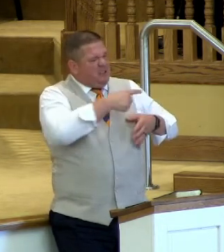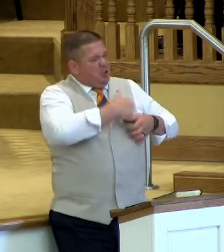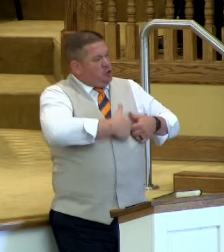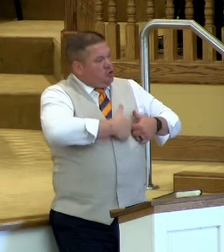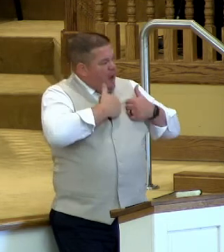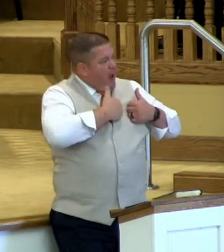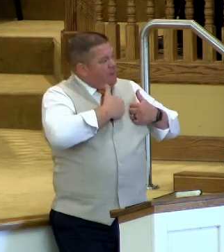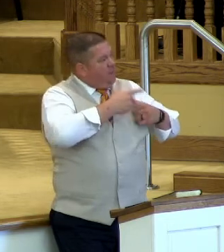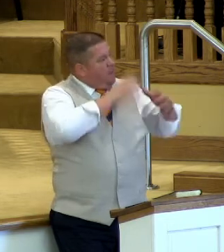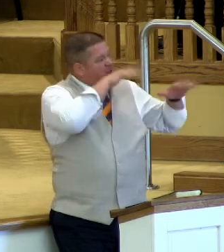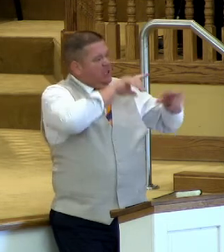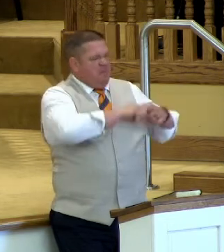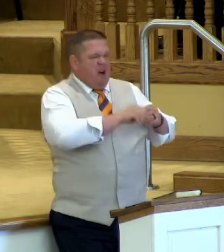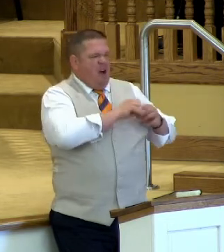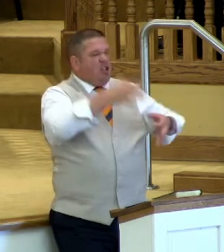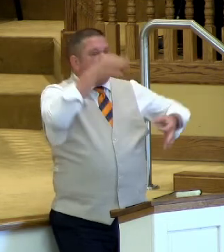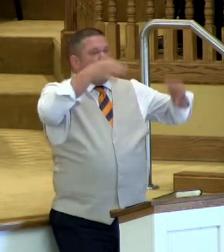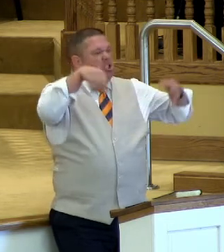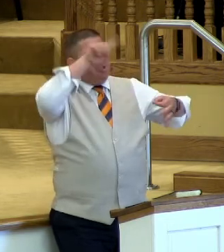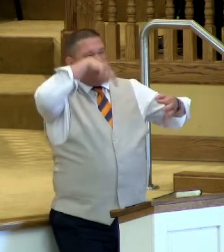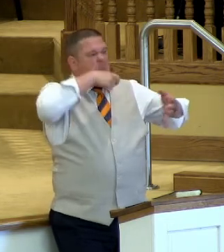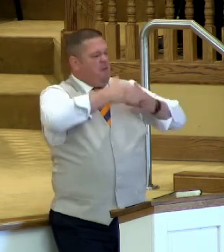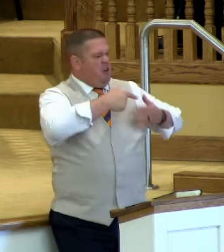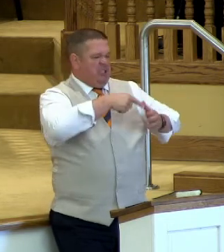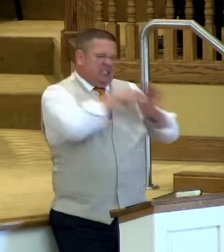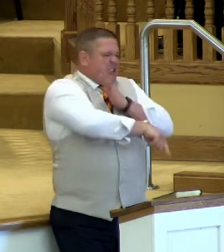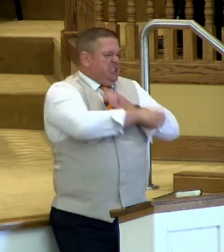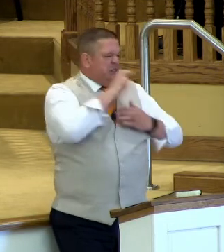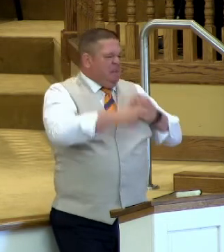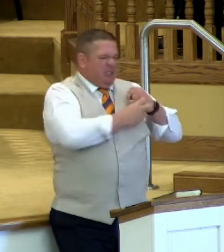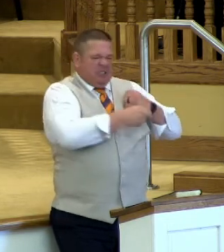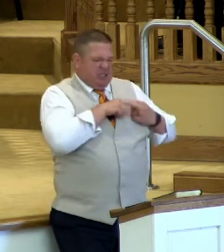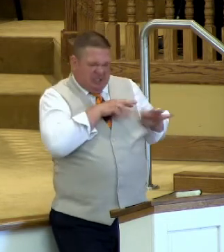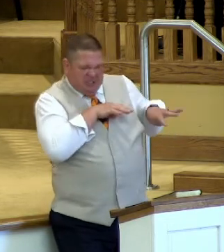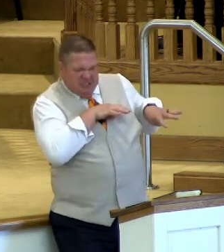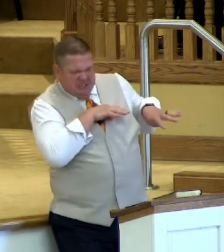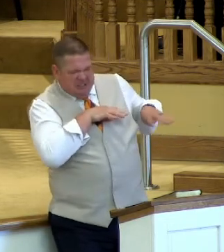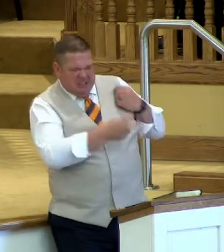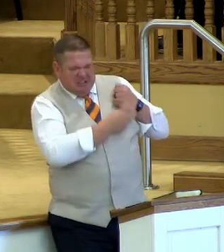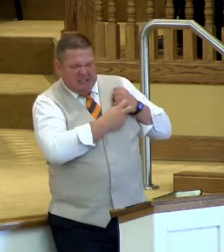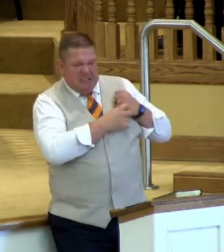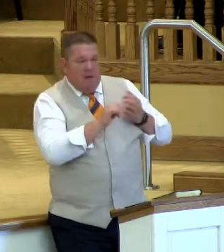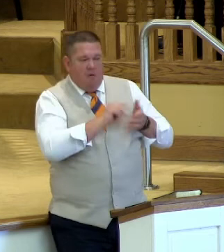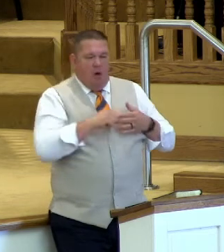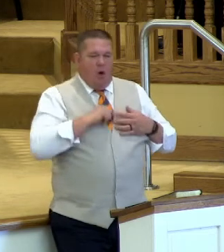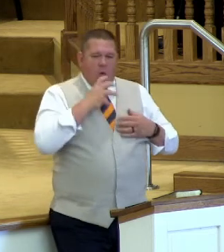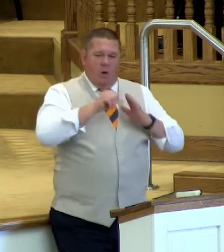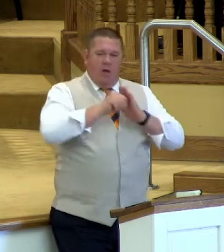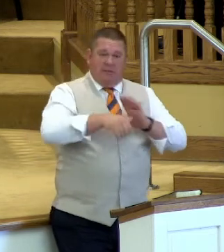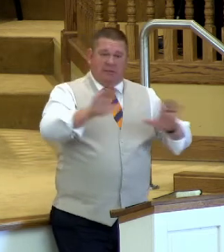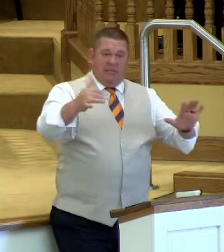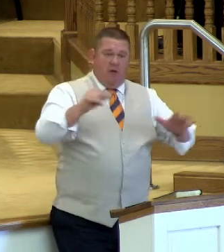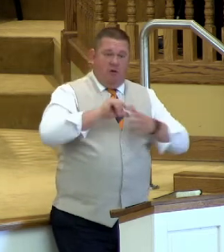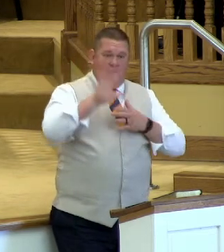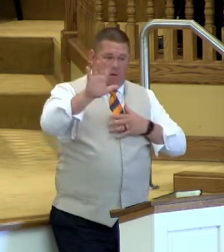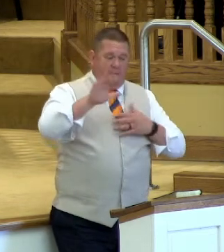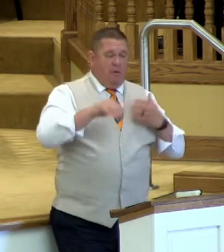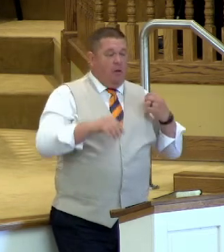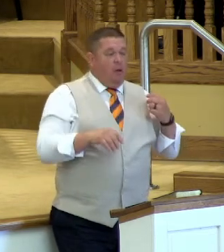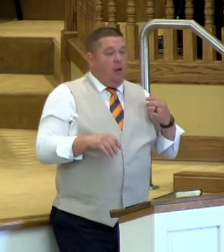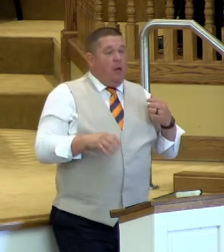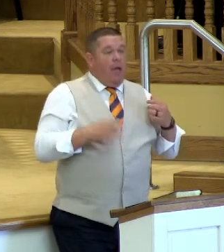is a murderer, whom though he hath escaped the sea, yet vengeance suffereth not to live. And this is a verse I really want to emphasize right here, verse number